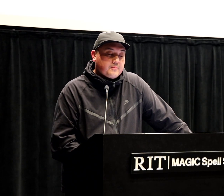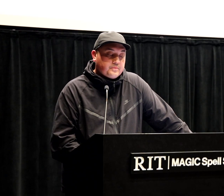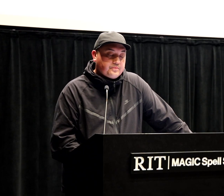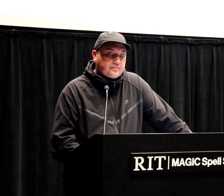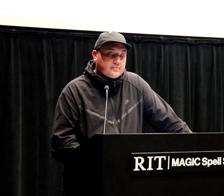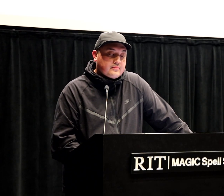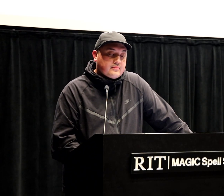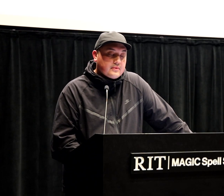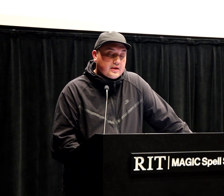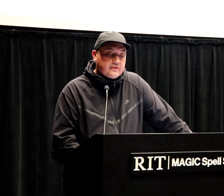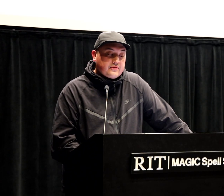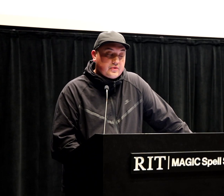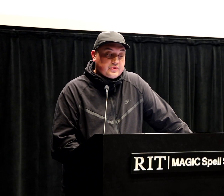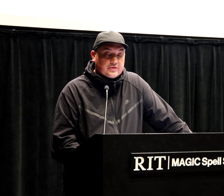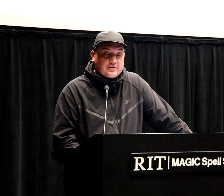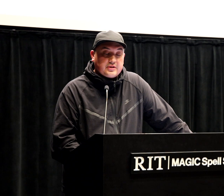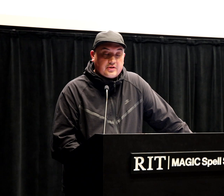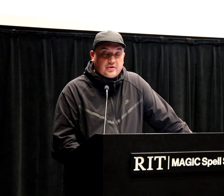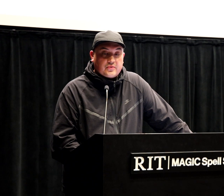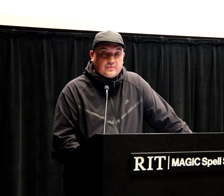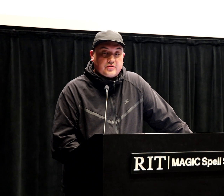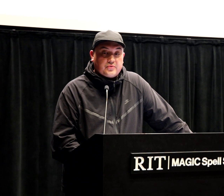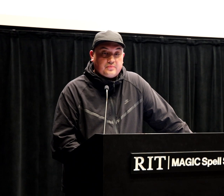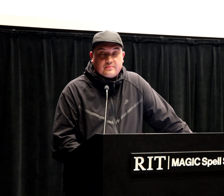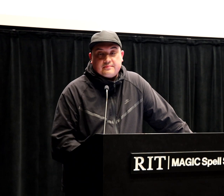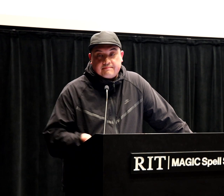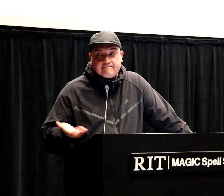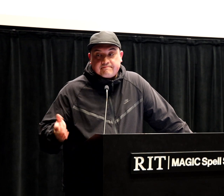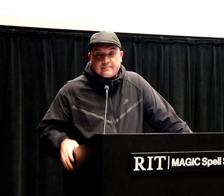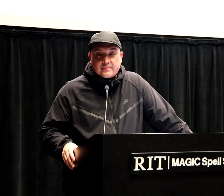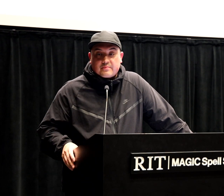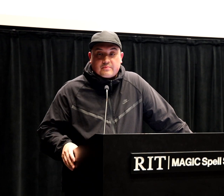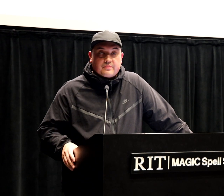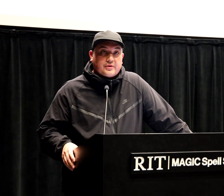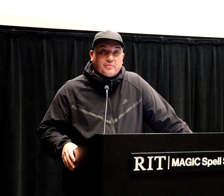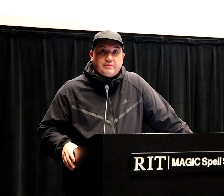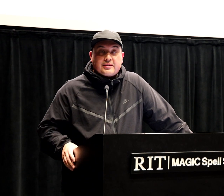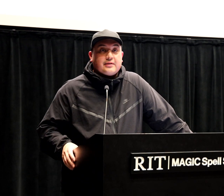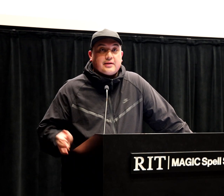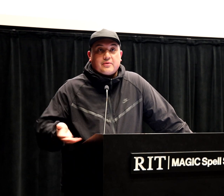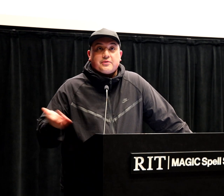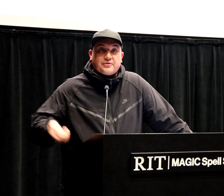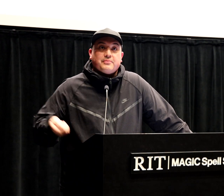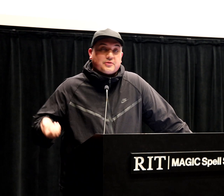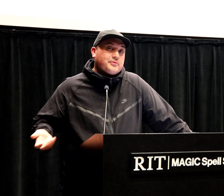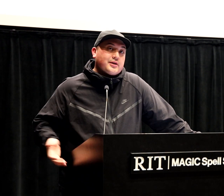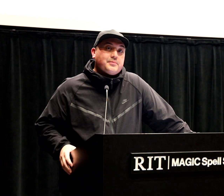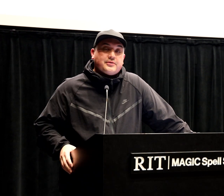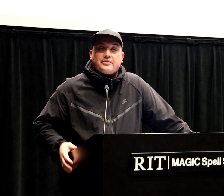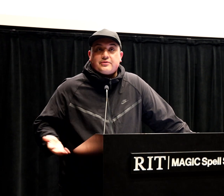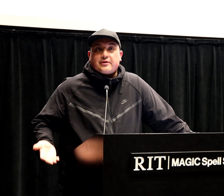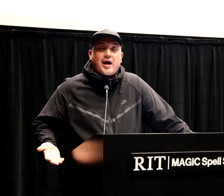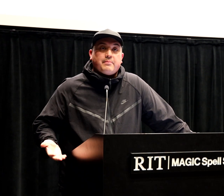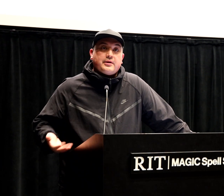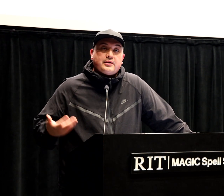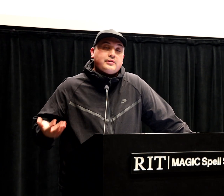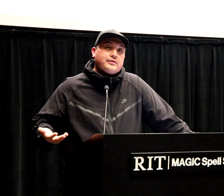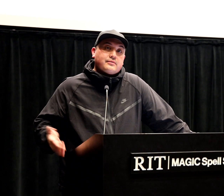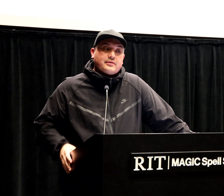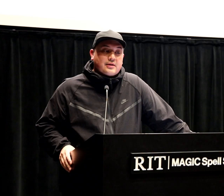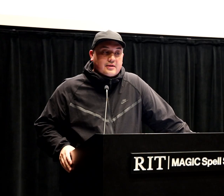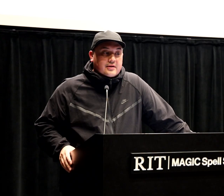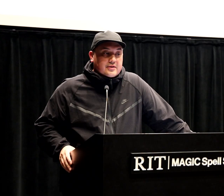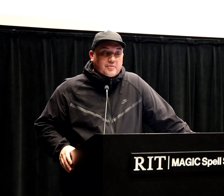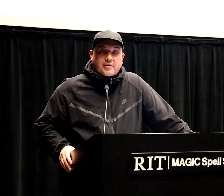think if you just continue to, you know, beat that dead horse multiple times, nothing's gonna happen,